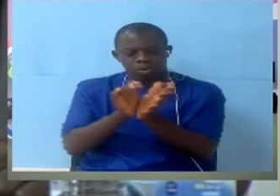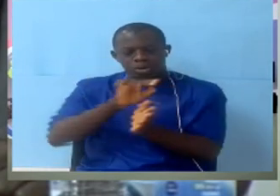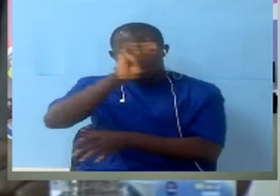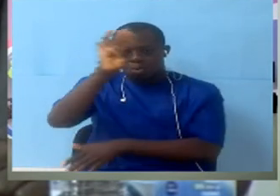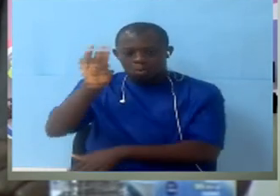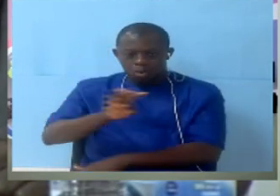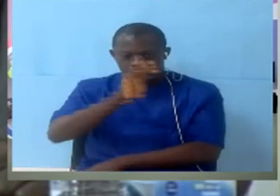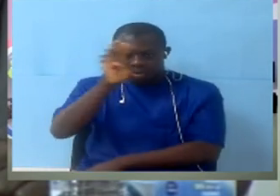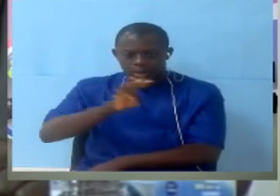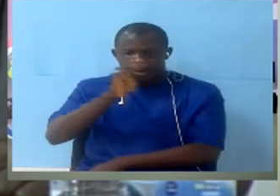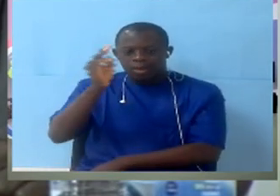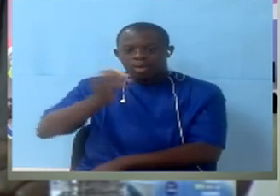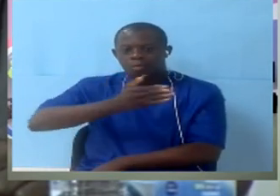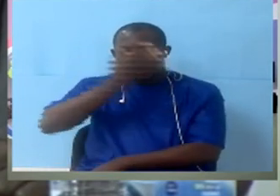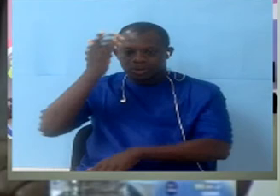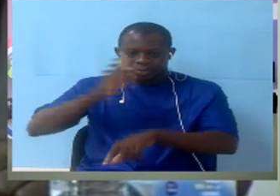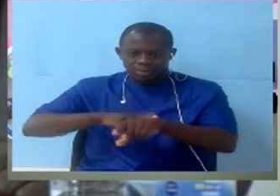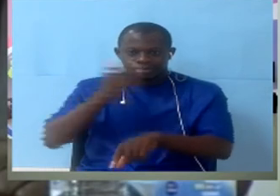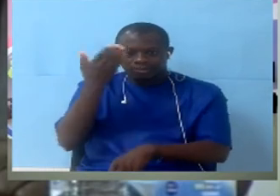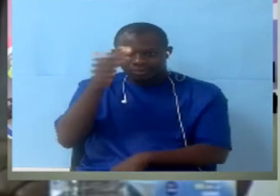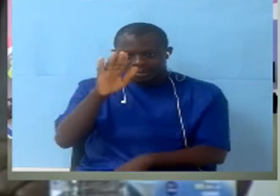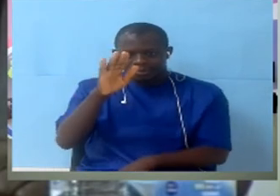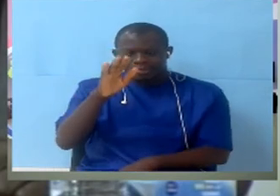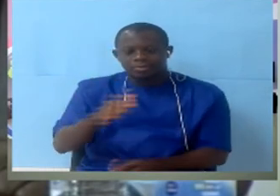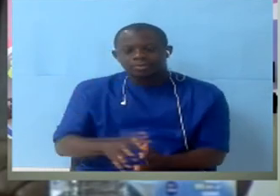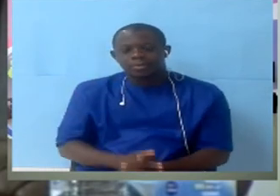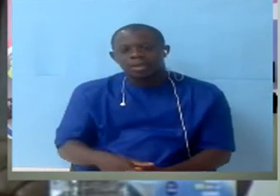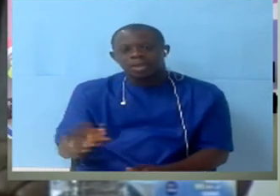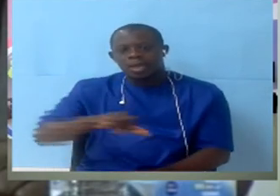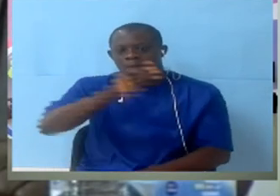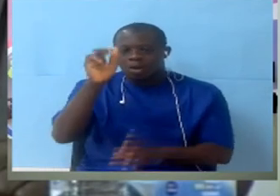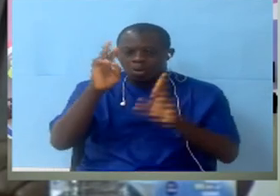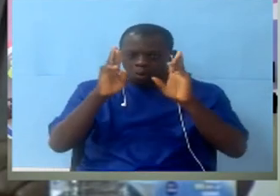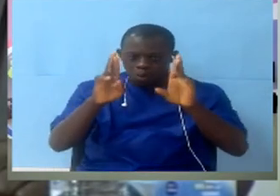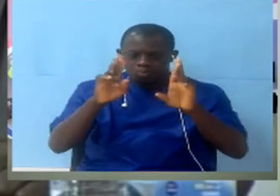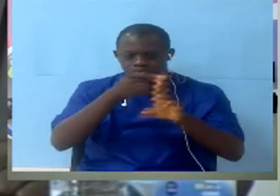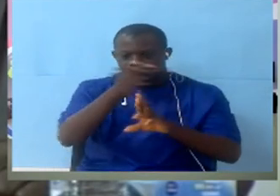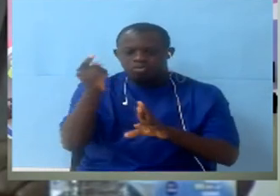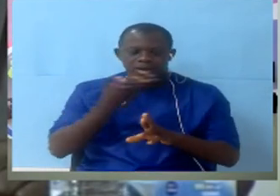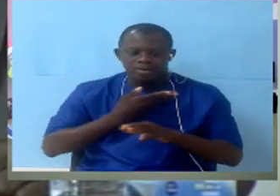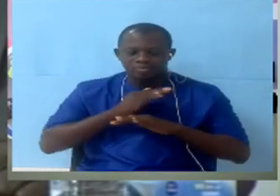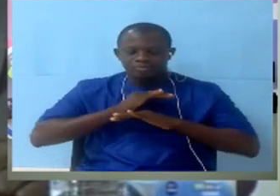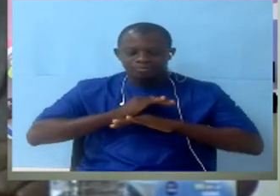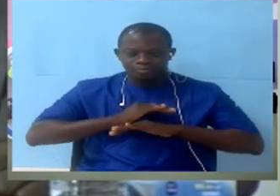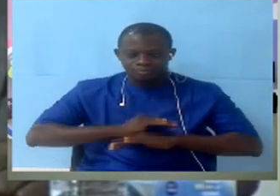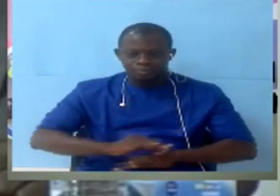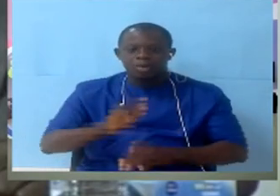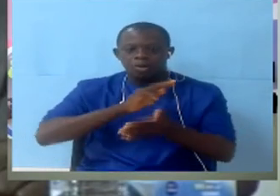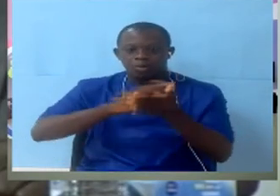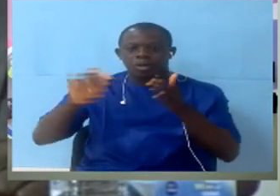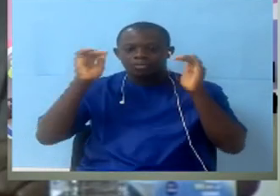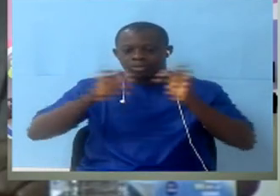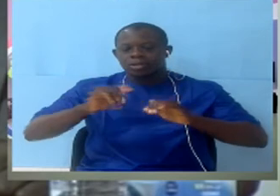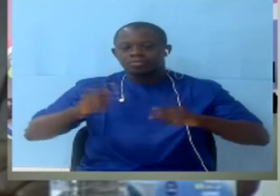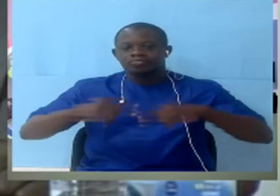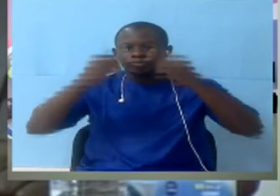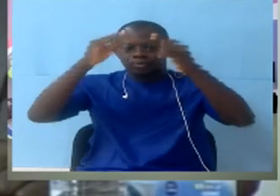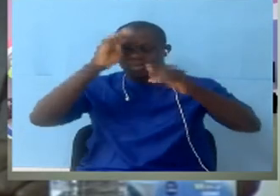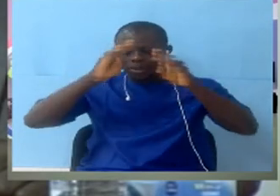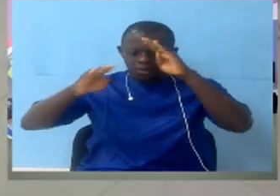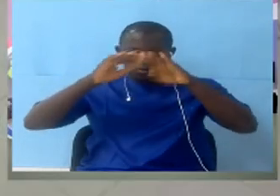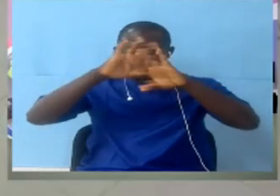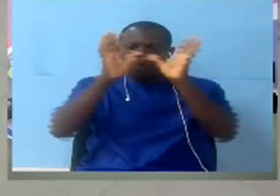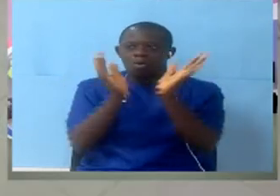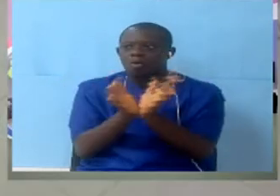morning at 10 o'clock. And I hope you have a restful weekend. Meeting's adjourned. Thank you all.